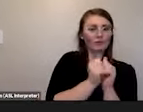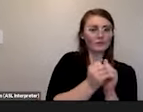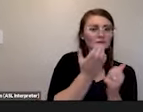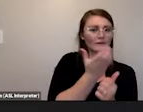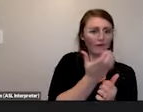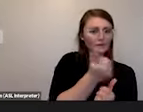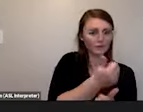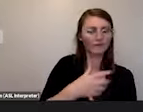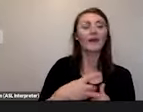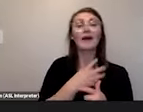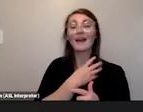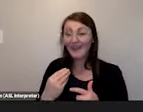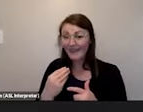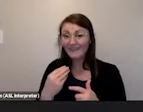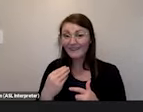we're